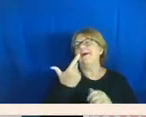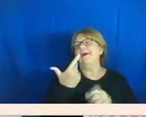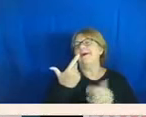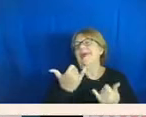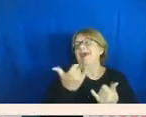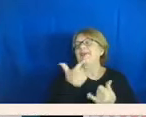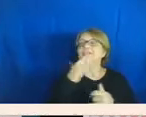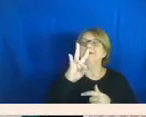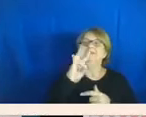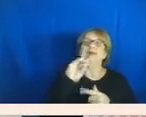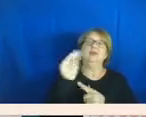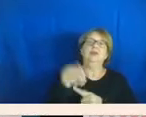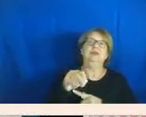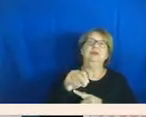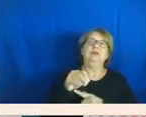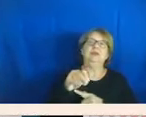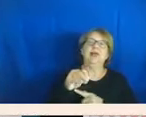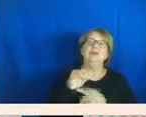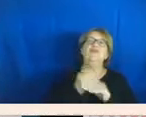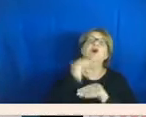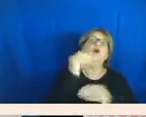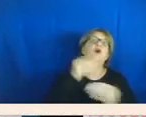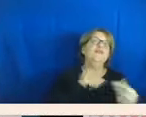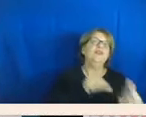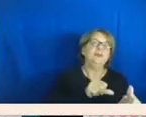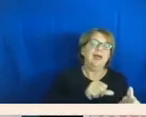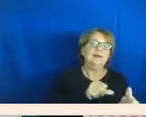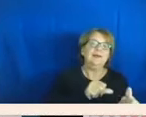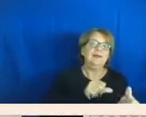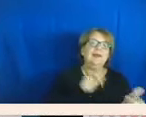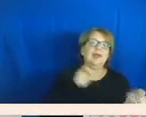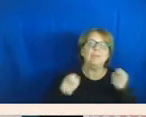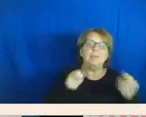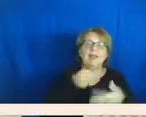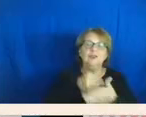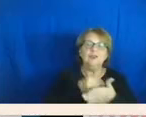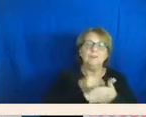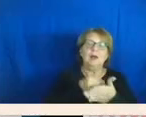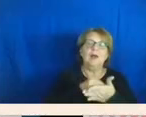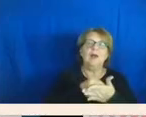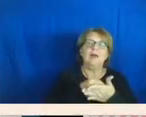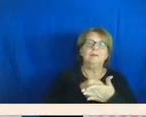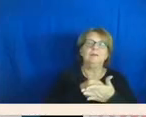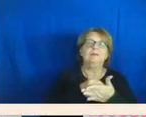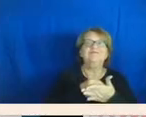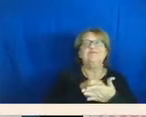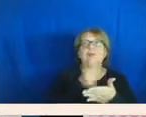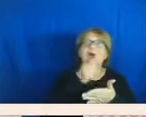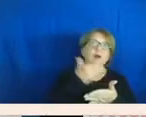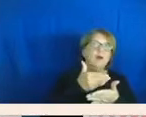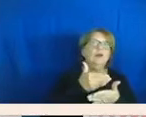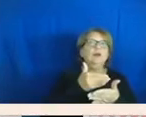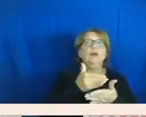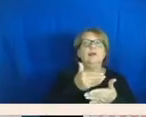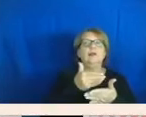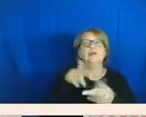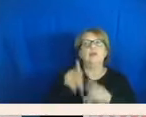of overspending, and managing money not well and to the person's best